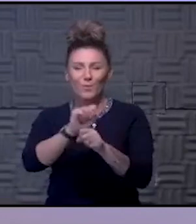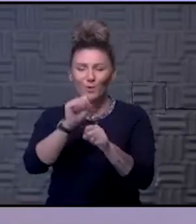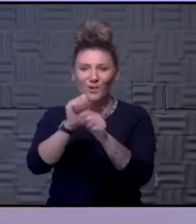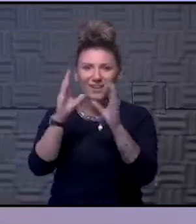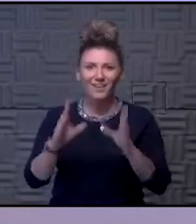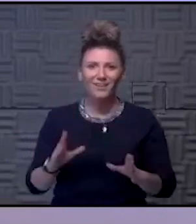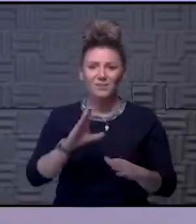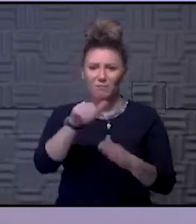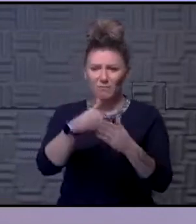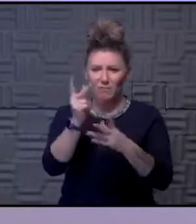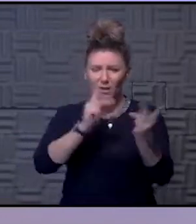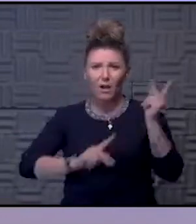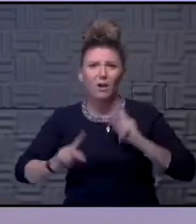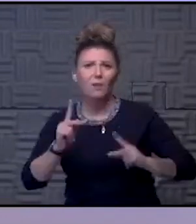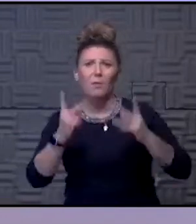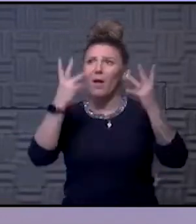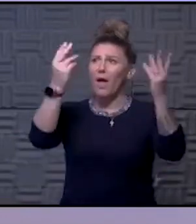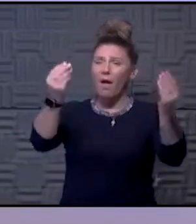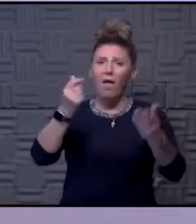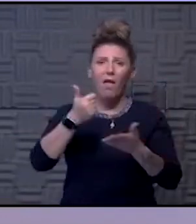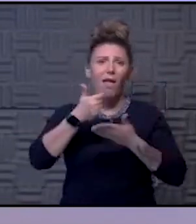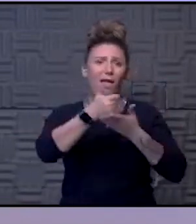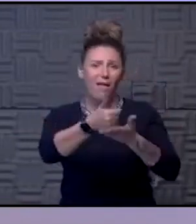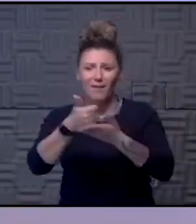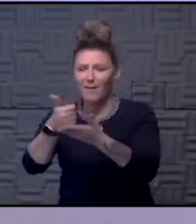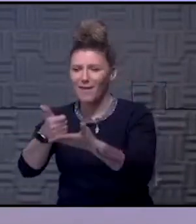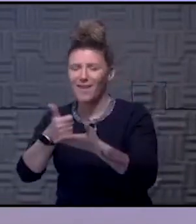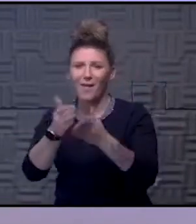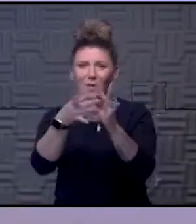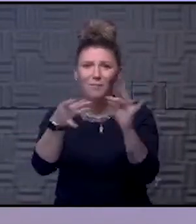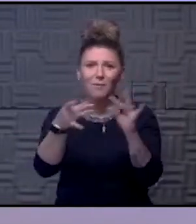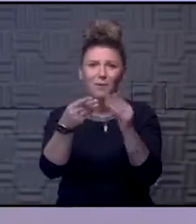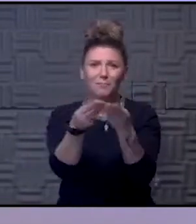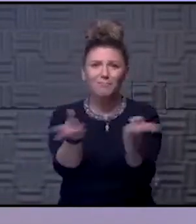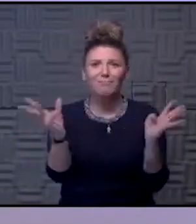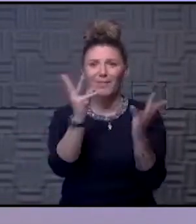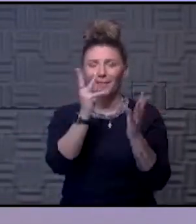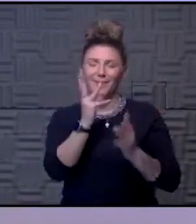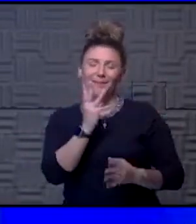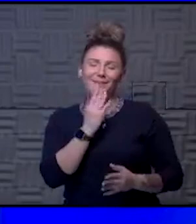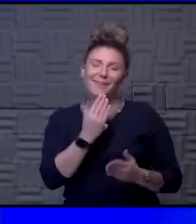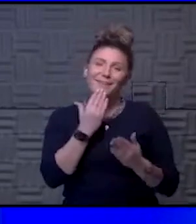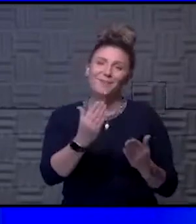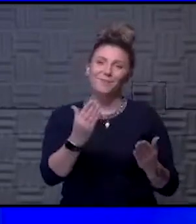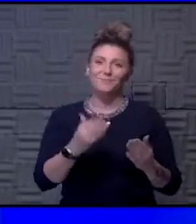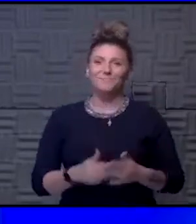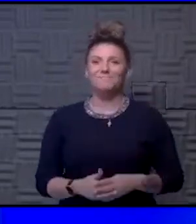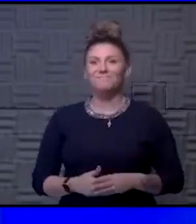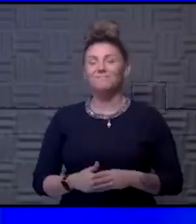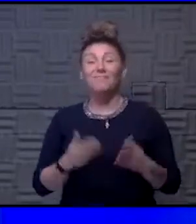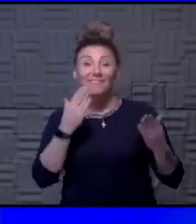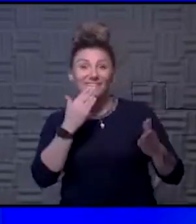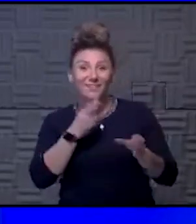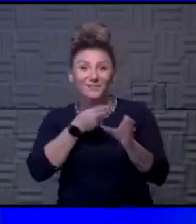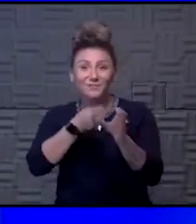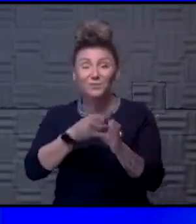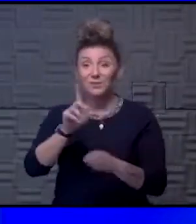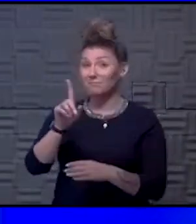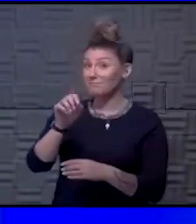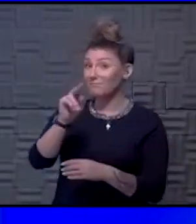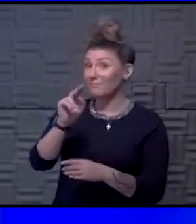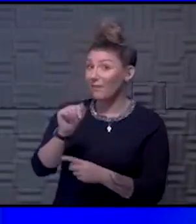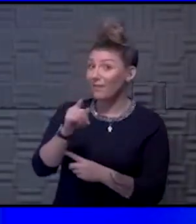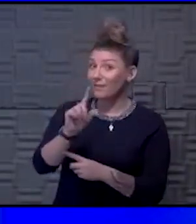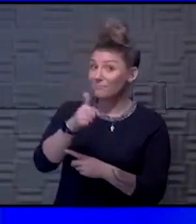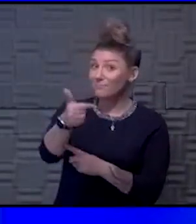on the trenches and helping us disseminate messaging. A big thank you. Thank you. Thanks for being here today. Dana? Yeah, I would